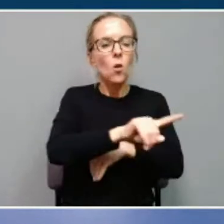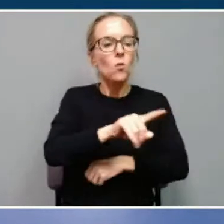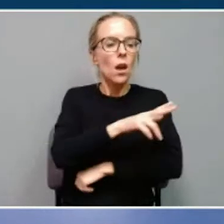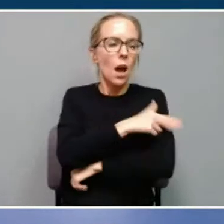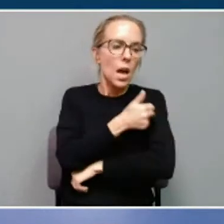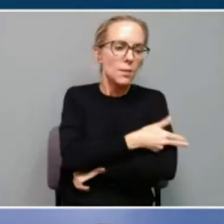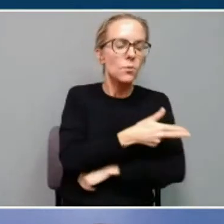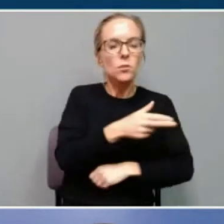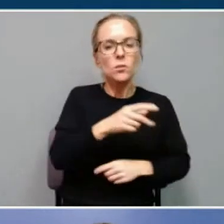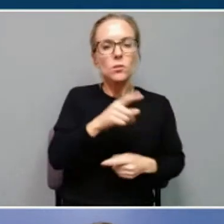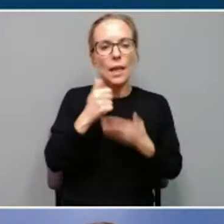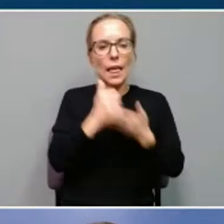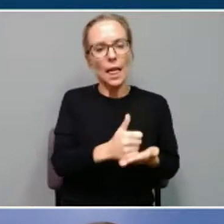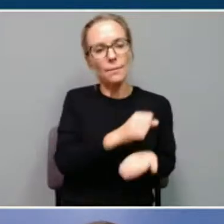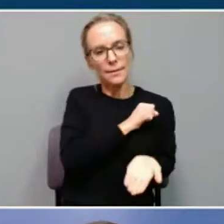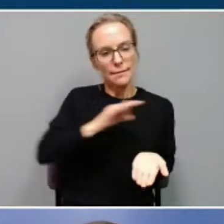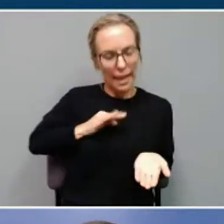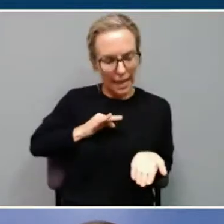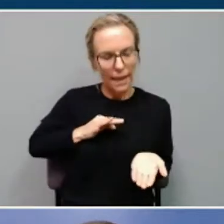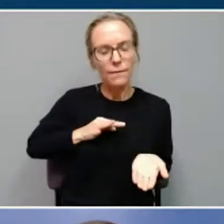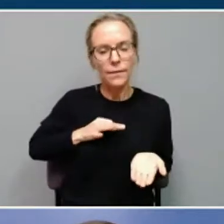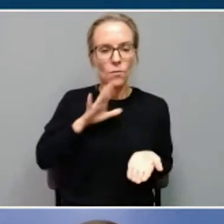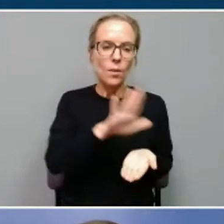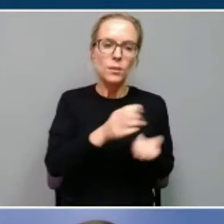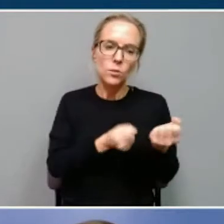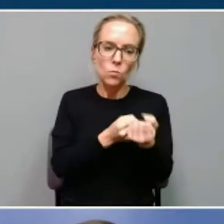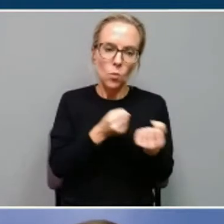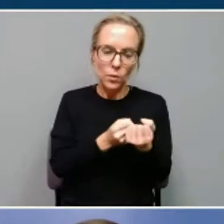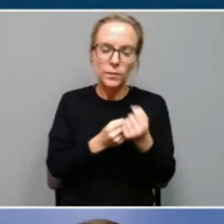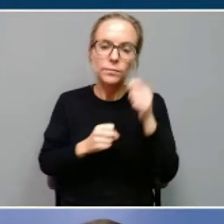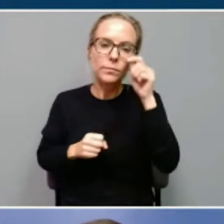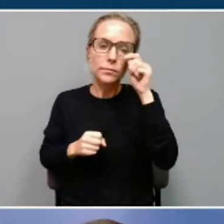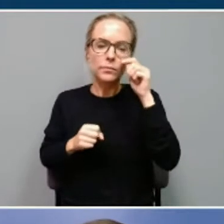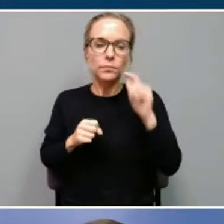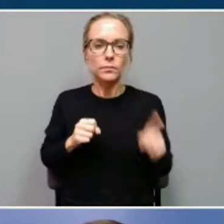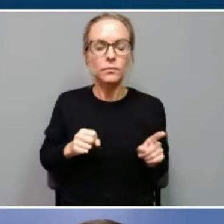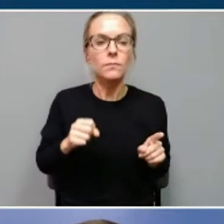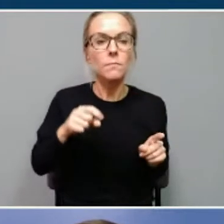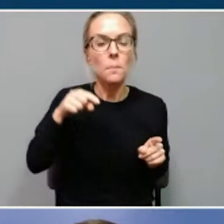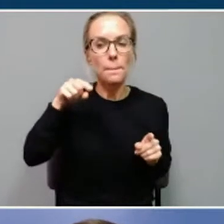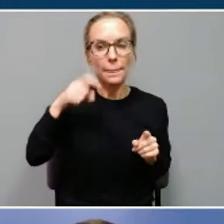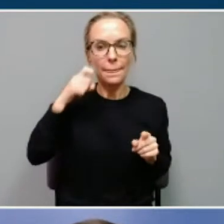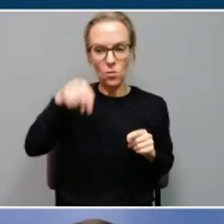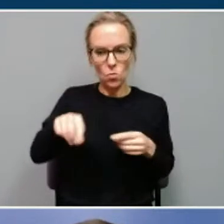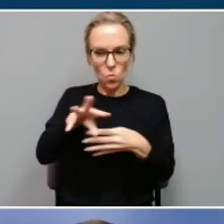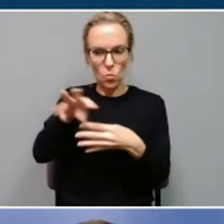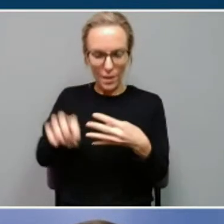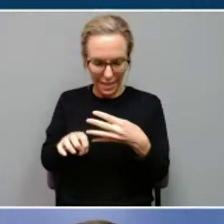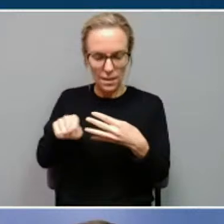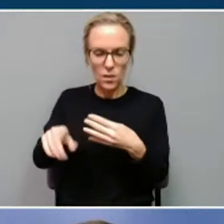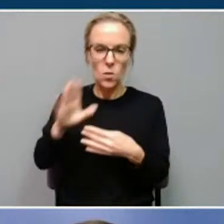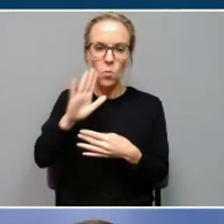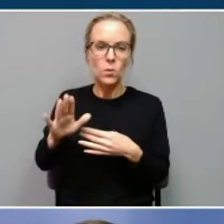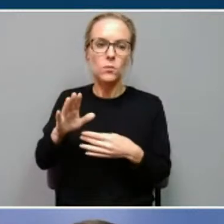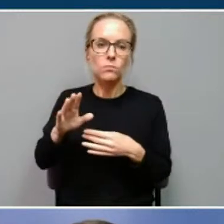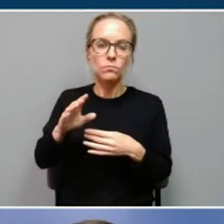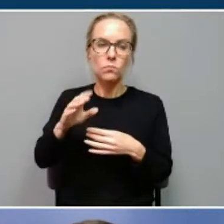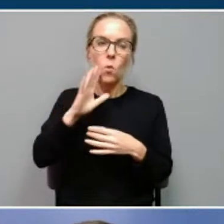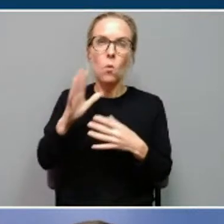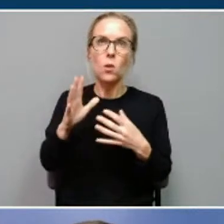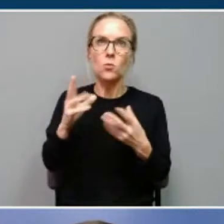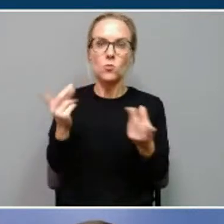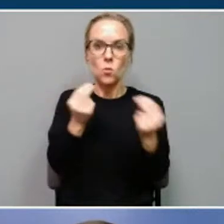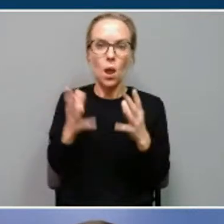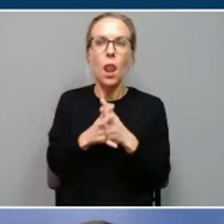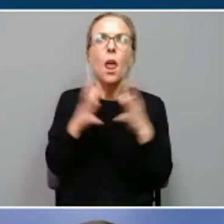to send a shout out to Galen. Was talking to some of their folks this weekend, and we believe we're going to be able to mobilize a lot of help to